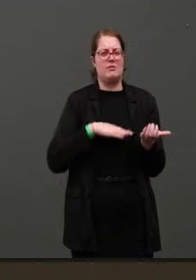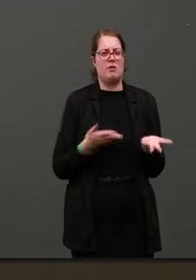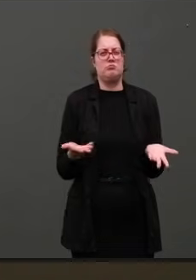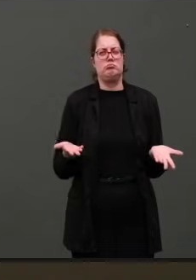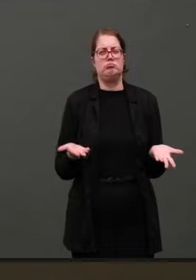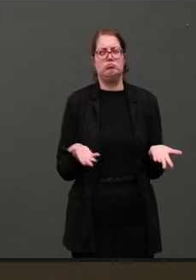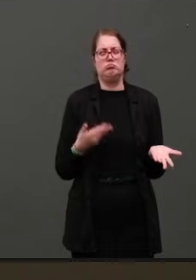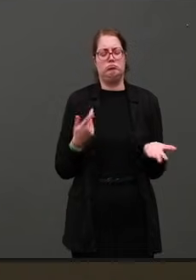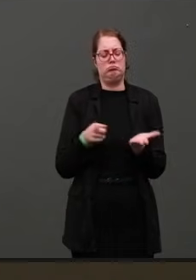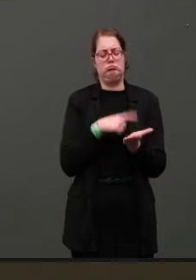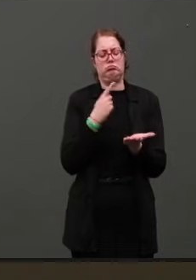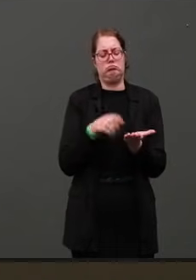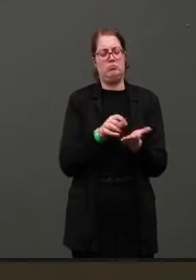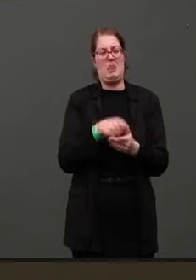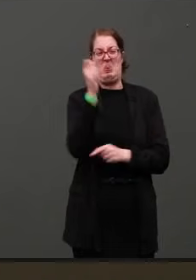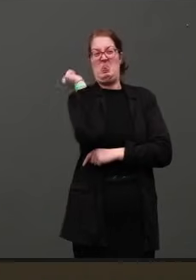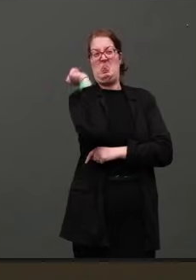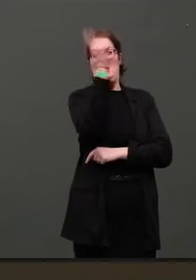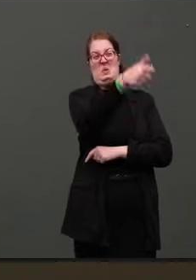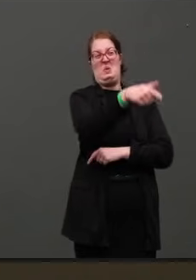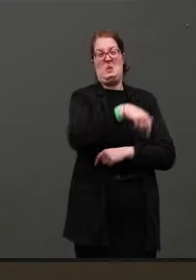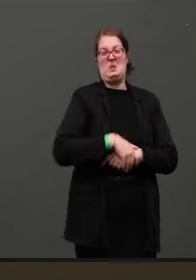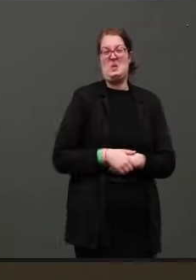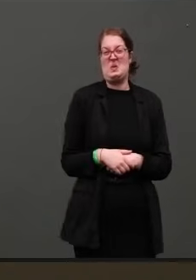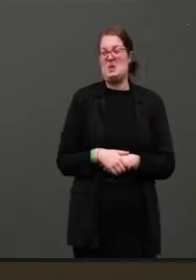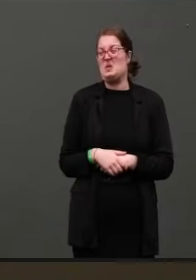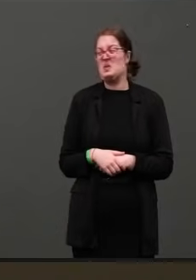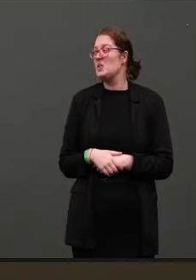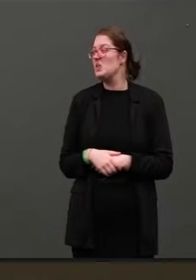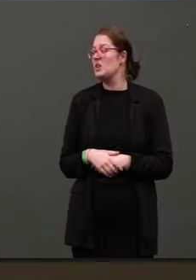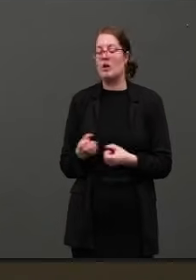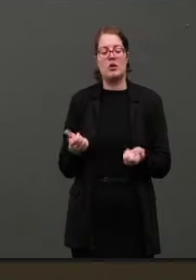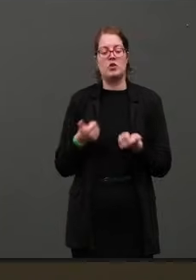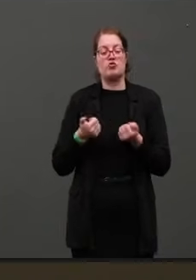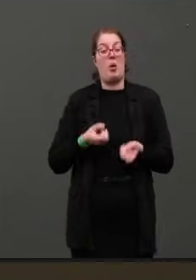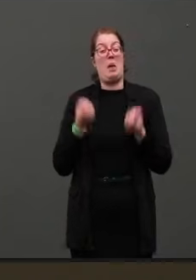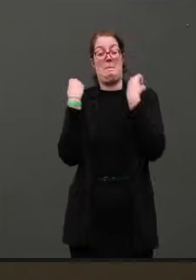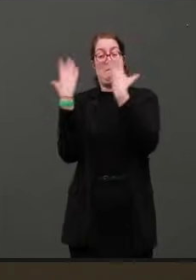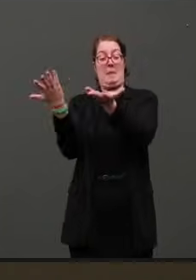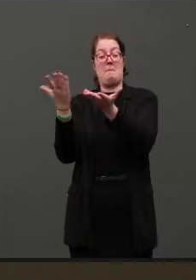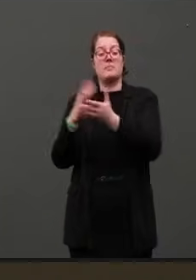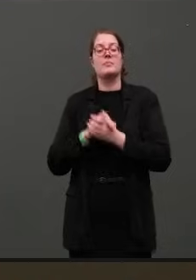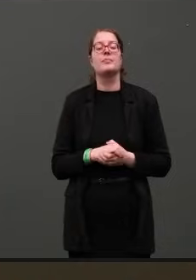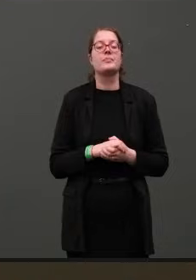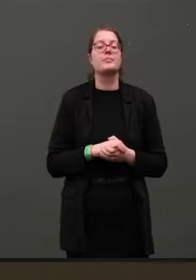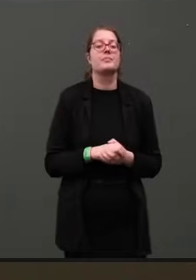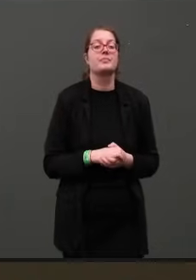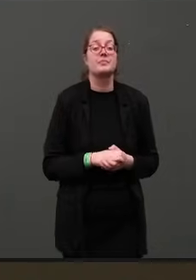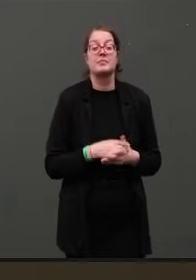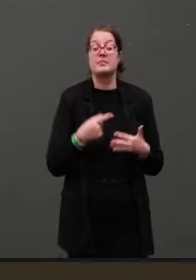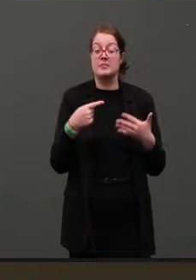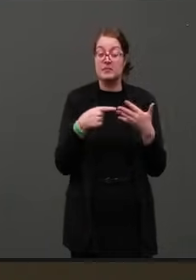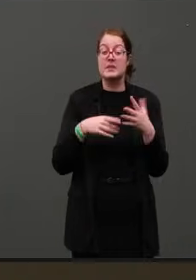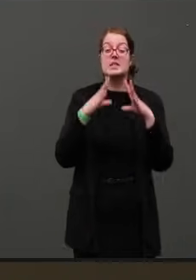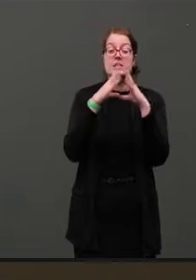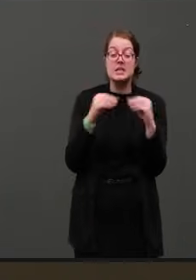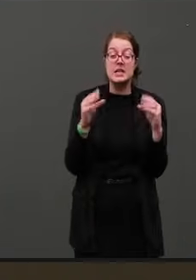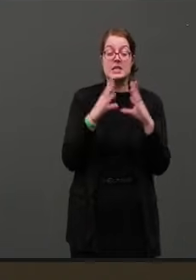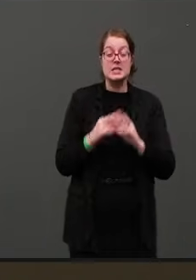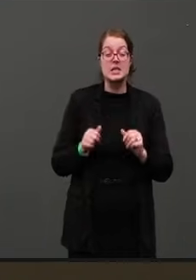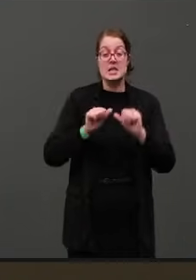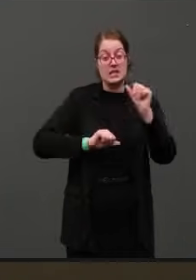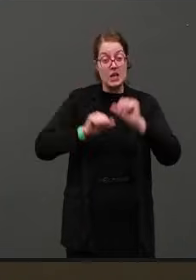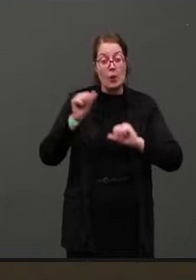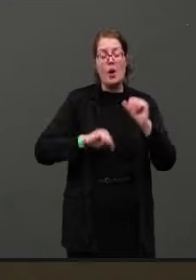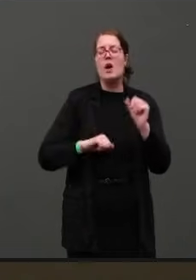the book across the room, or in your case, the controller. So with every scene, every sequence, think, what will the